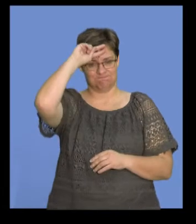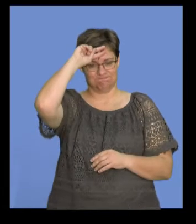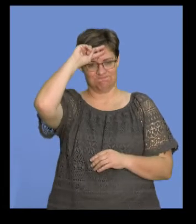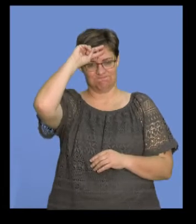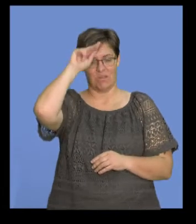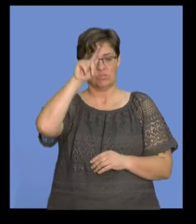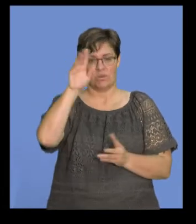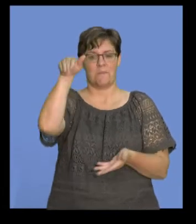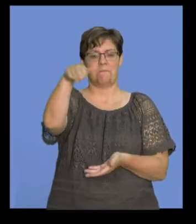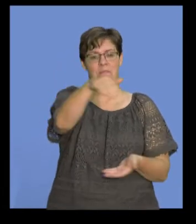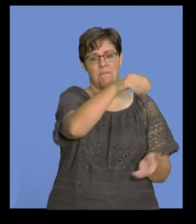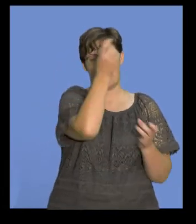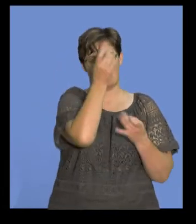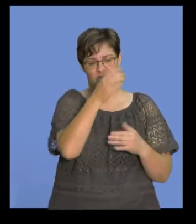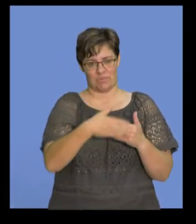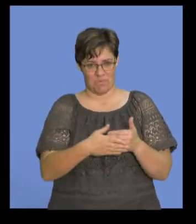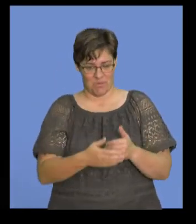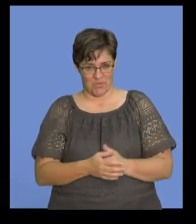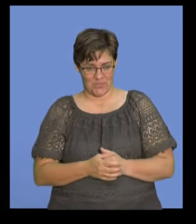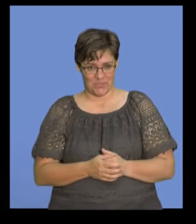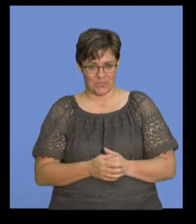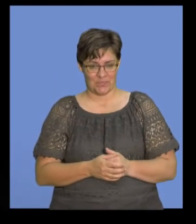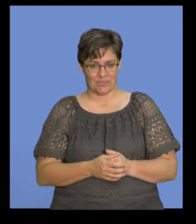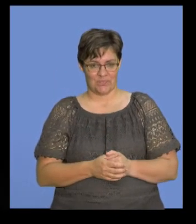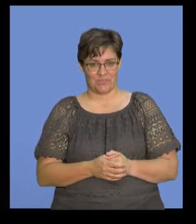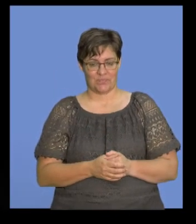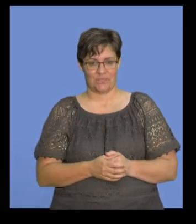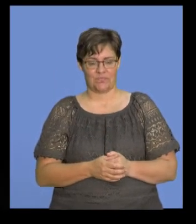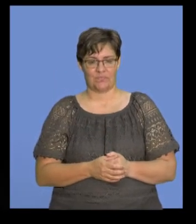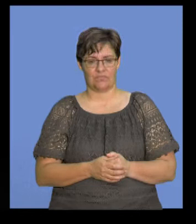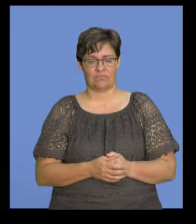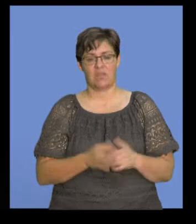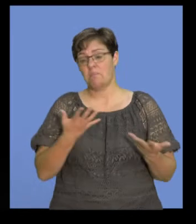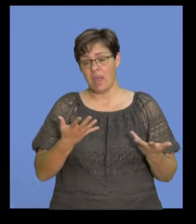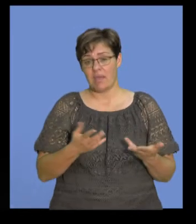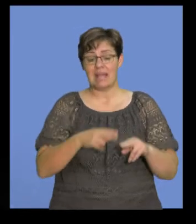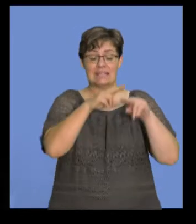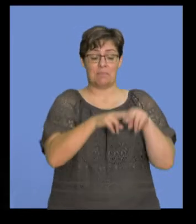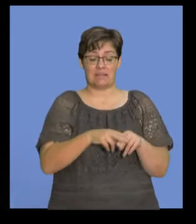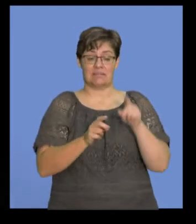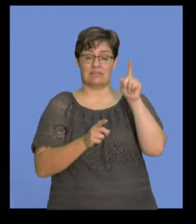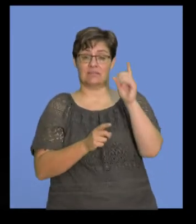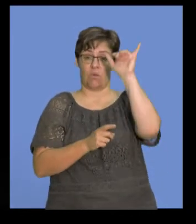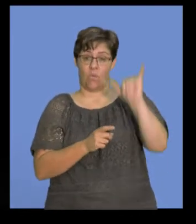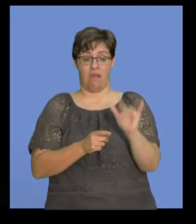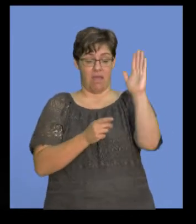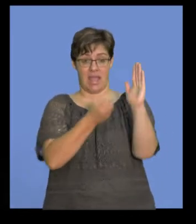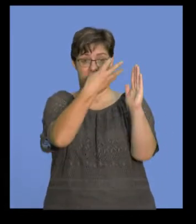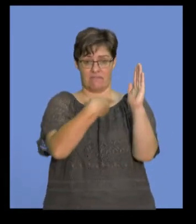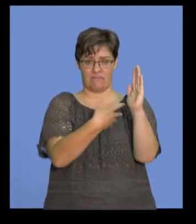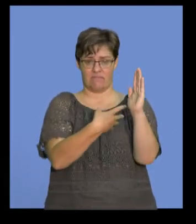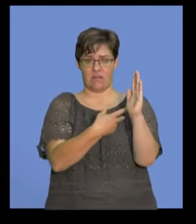and using graphs to collect more information from that graph. If you are given the dependent variable, you